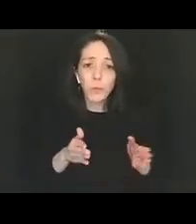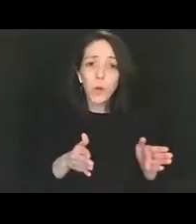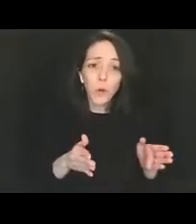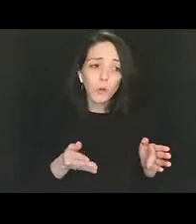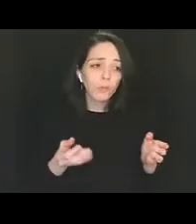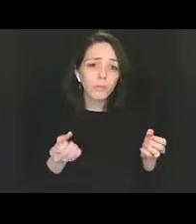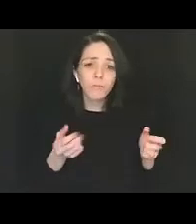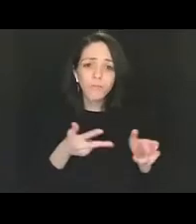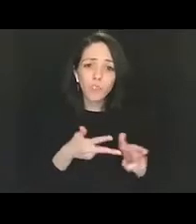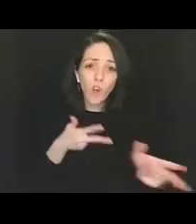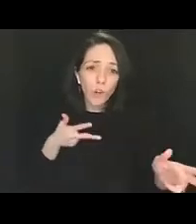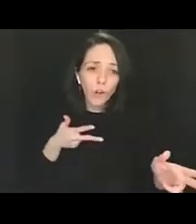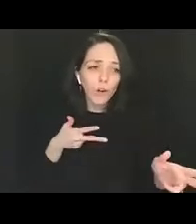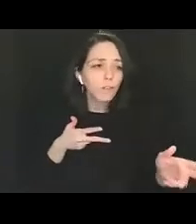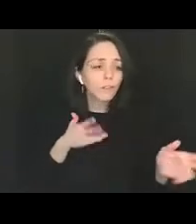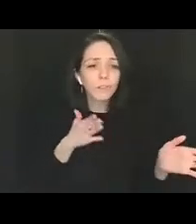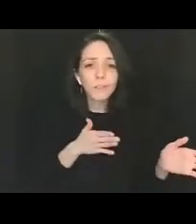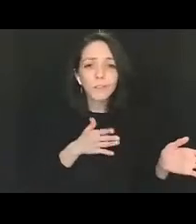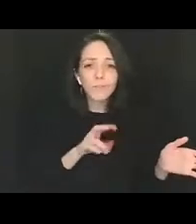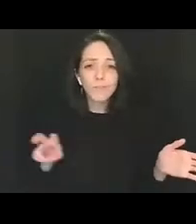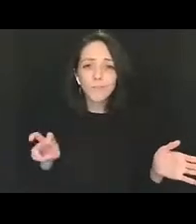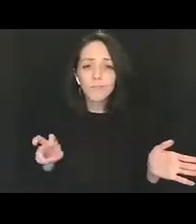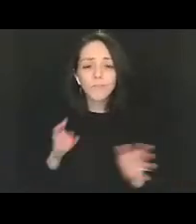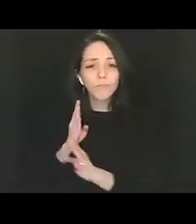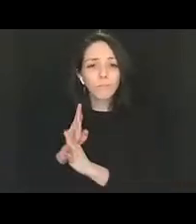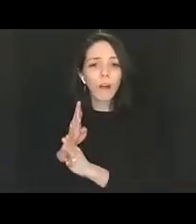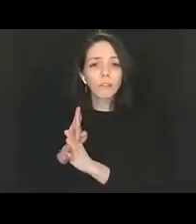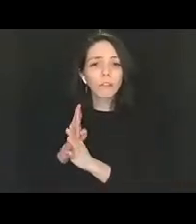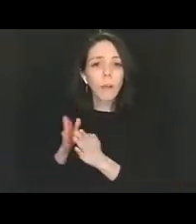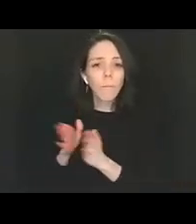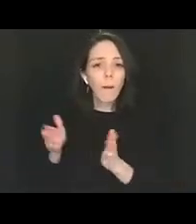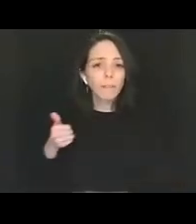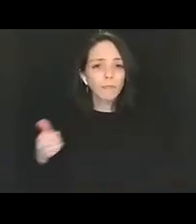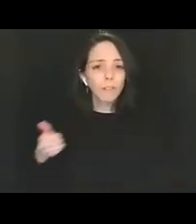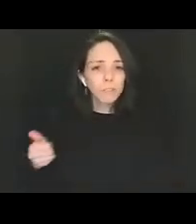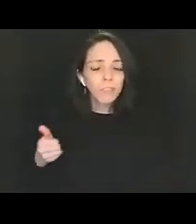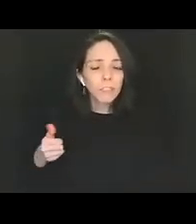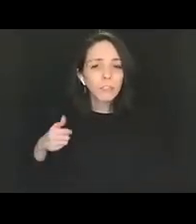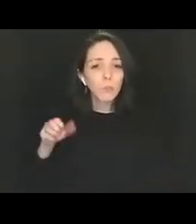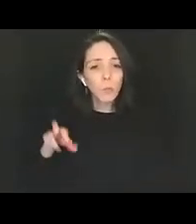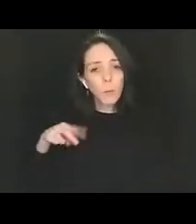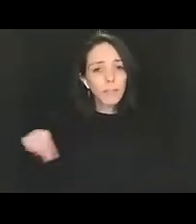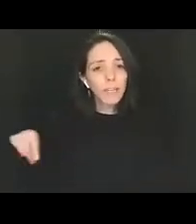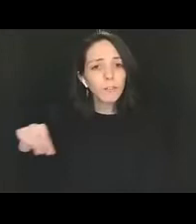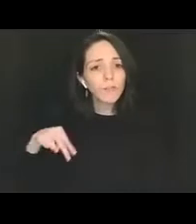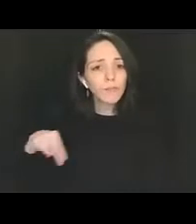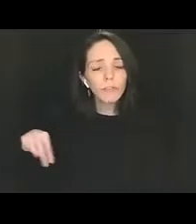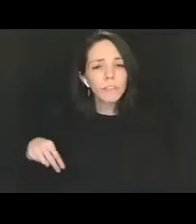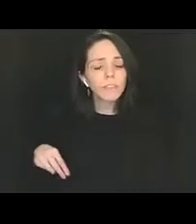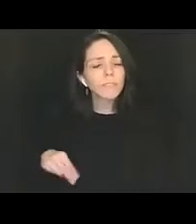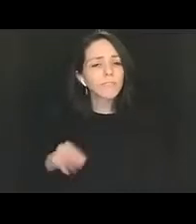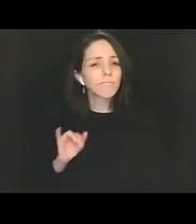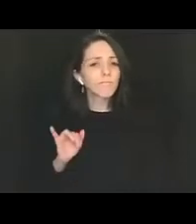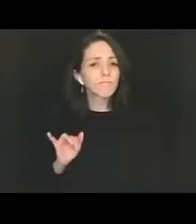and pedestrian. Unless we start changing things so